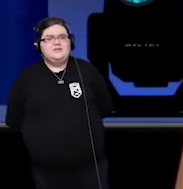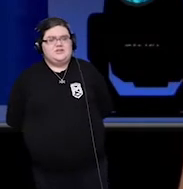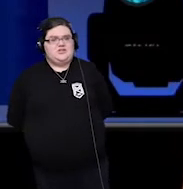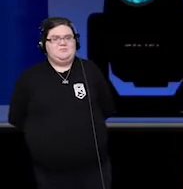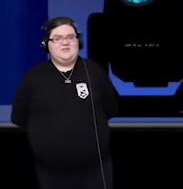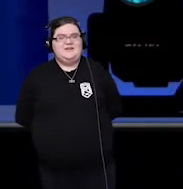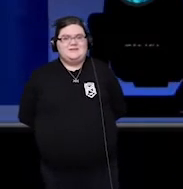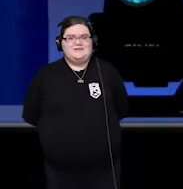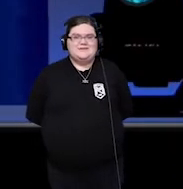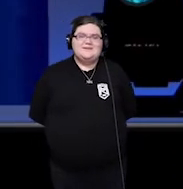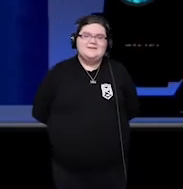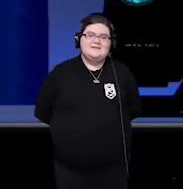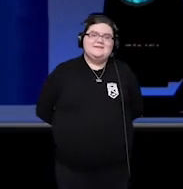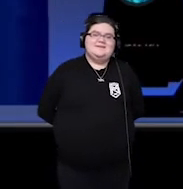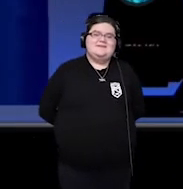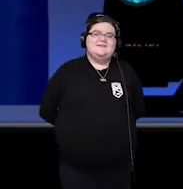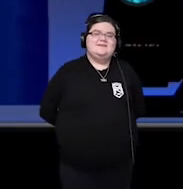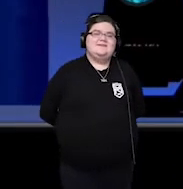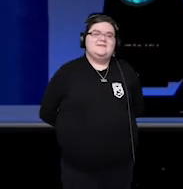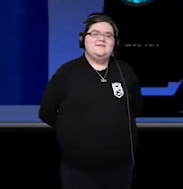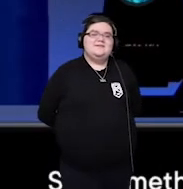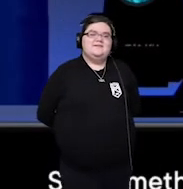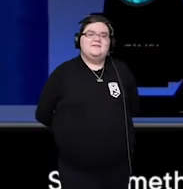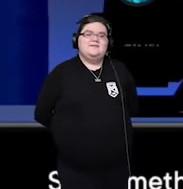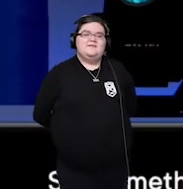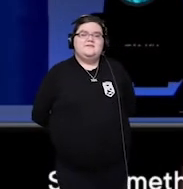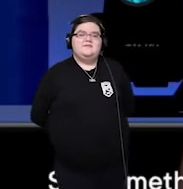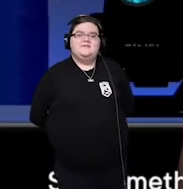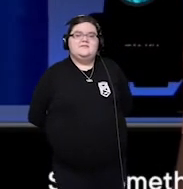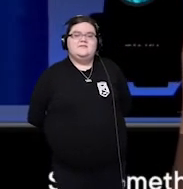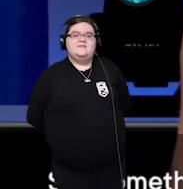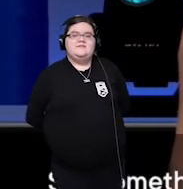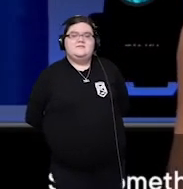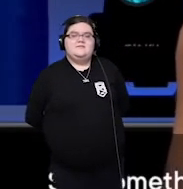on. Relationship, jeez. Yeah, they went the route that you said.